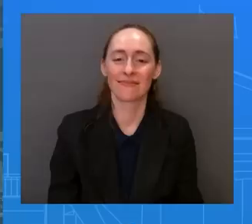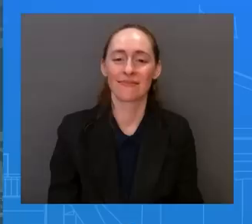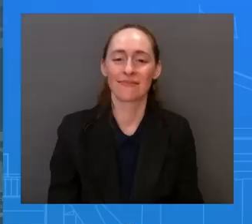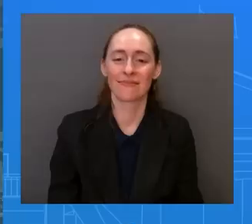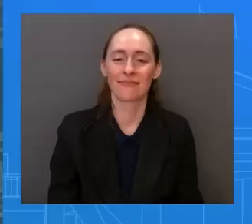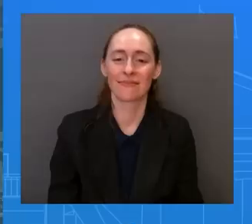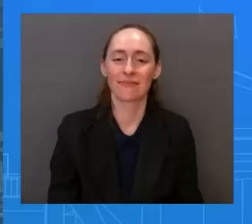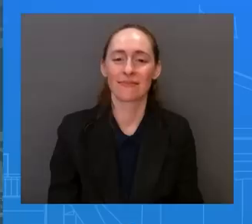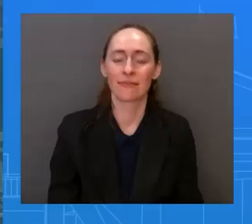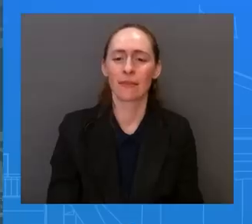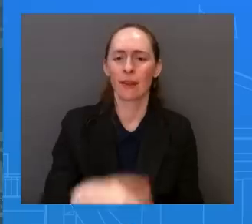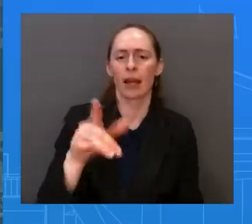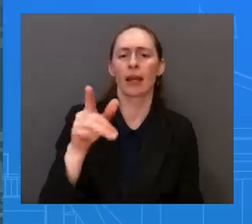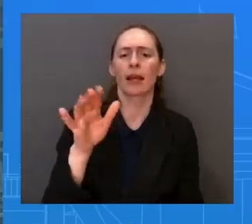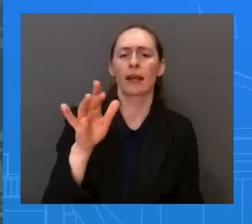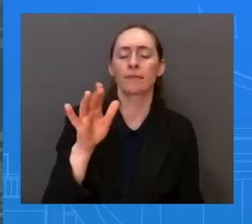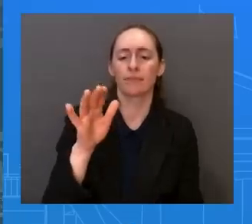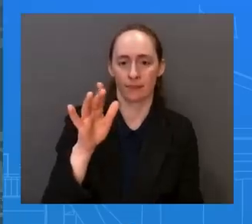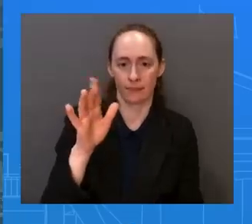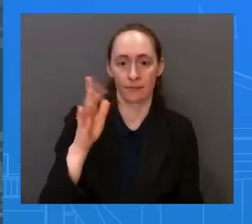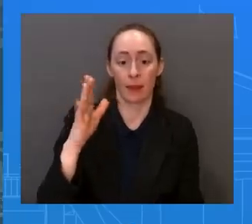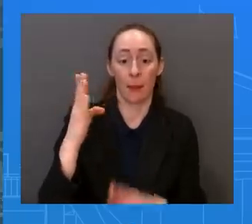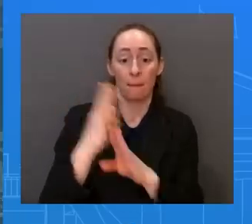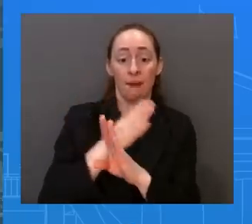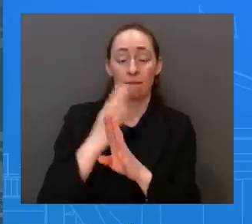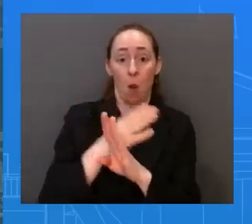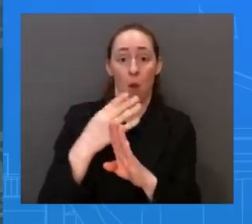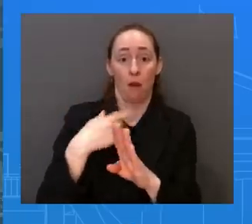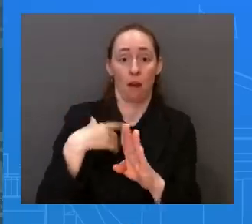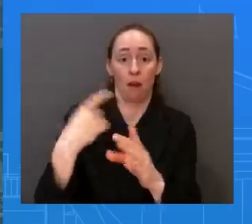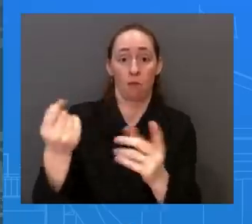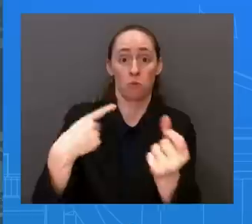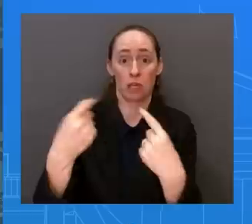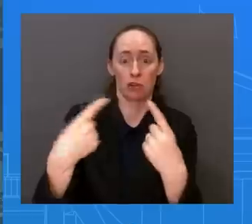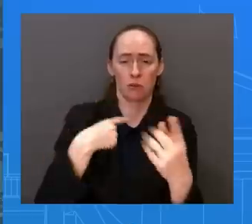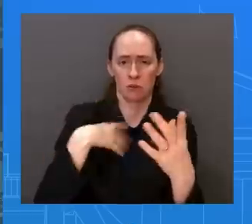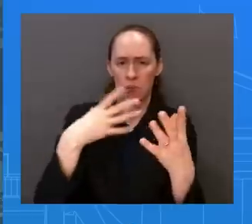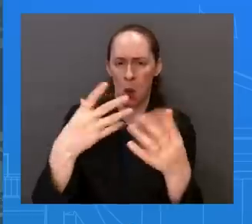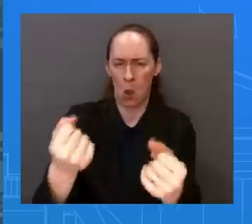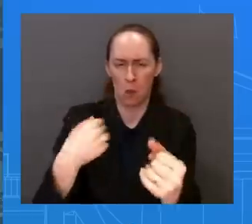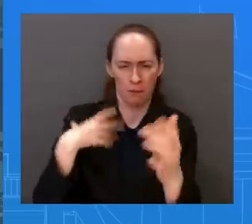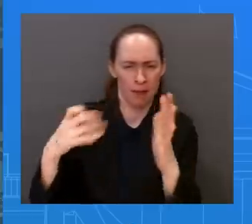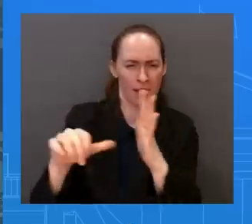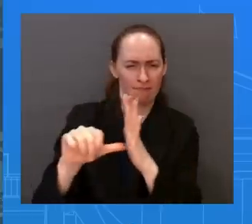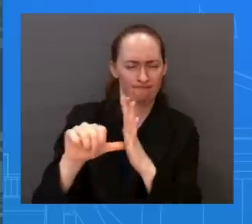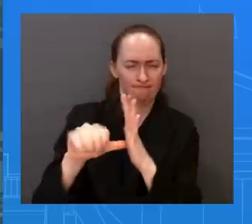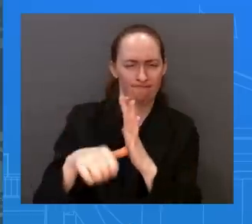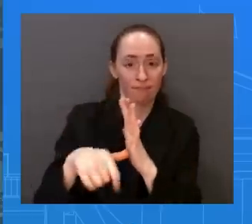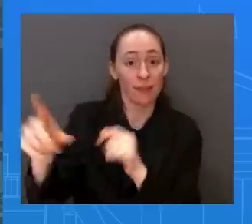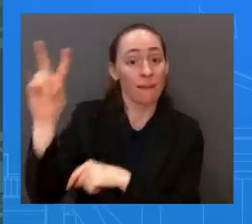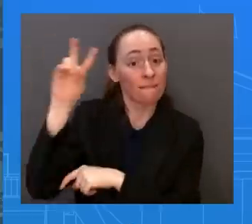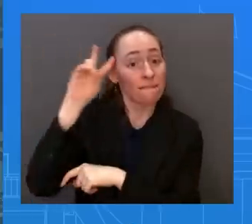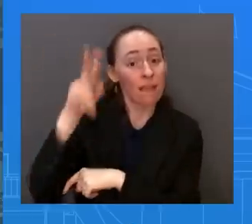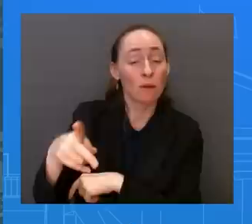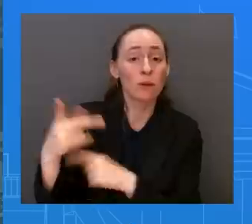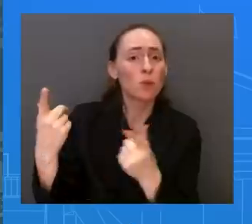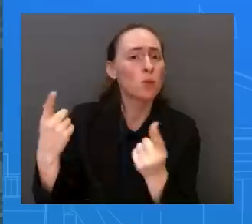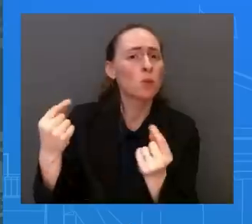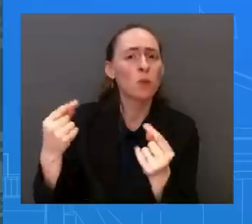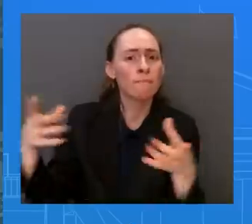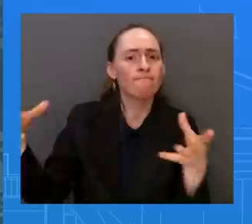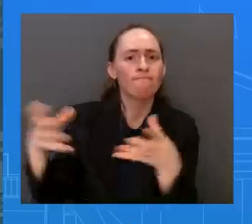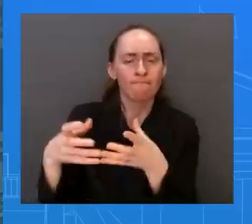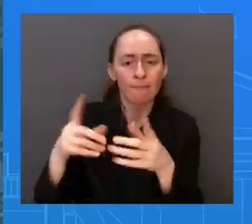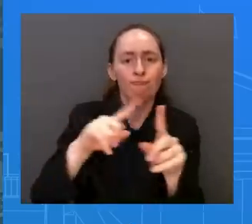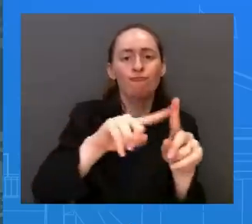questions. I also wanted to highlight that today the Vice President is convening private sector leaders as part of the public-private